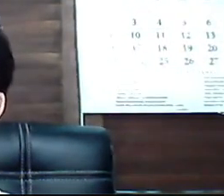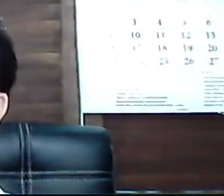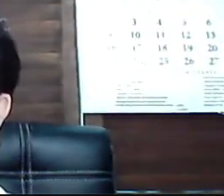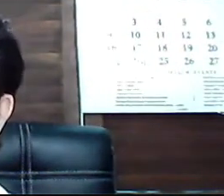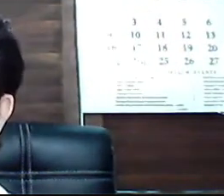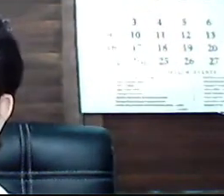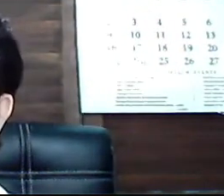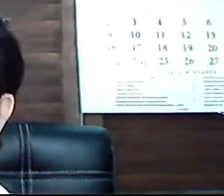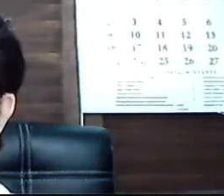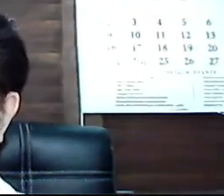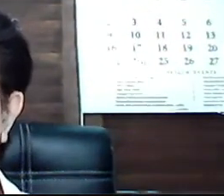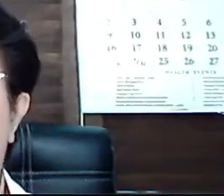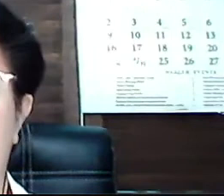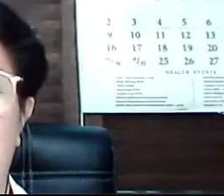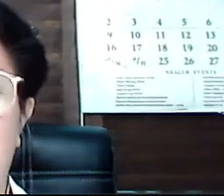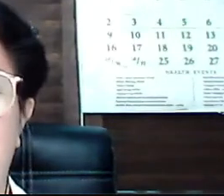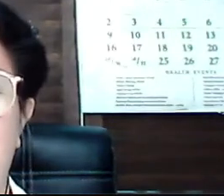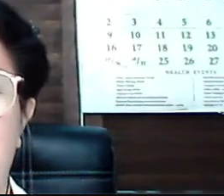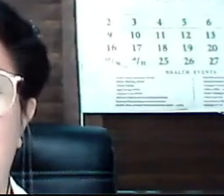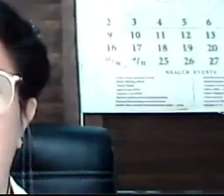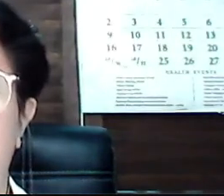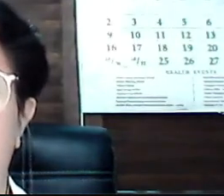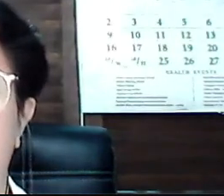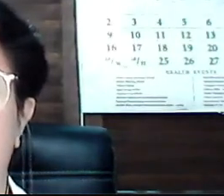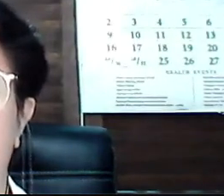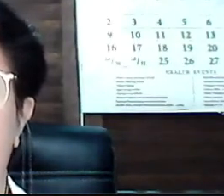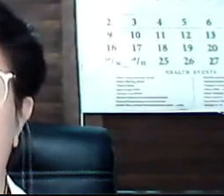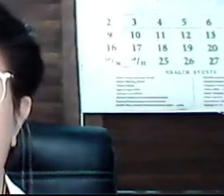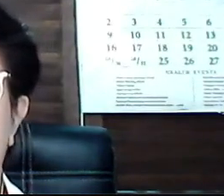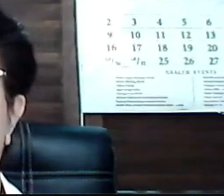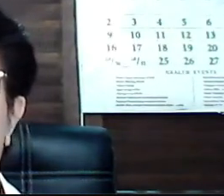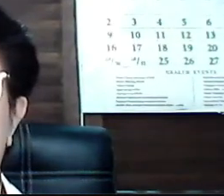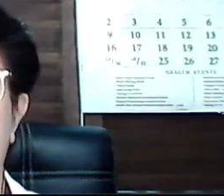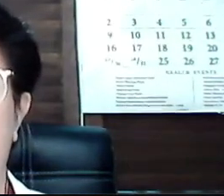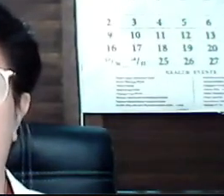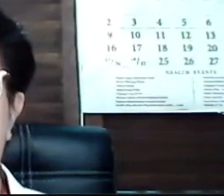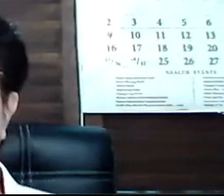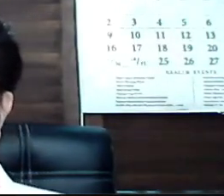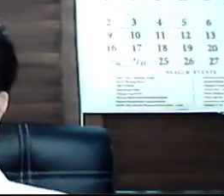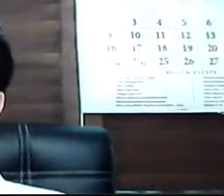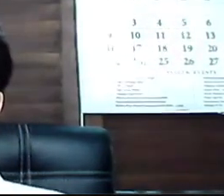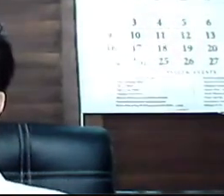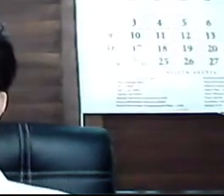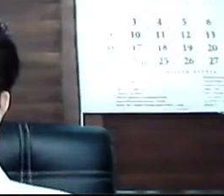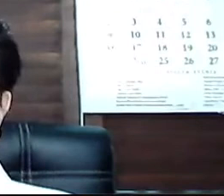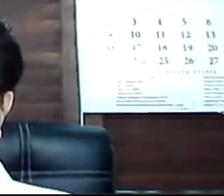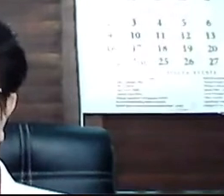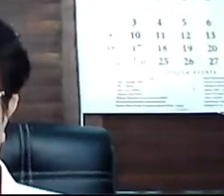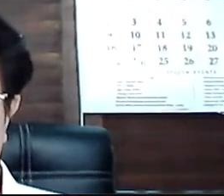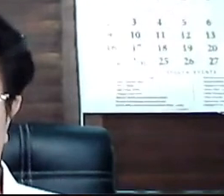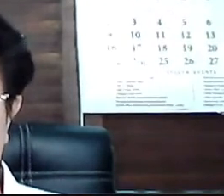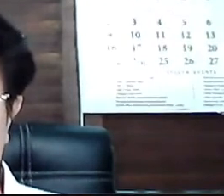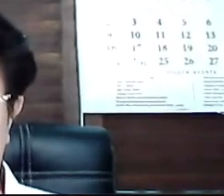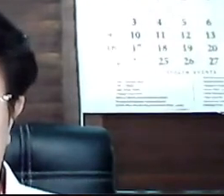gone over time. But thank you for our discussion today. I hope everybody learned